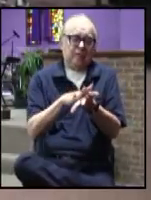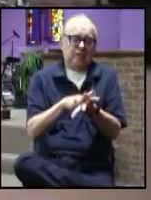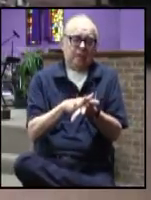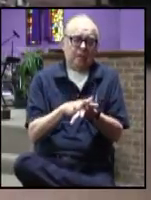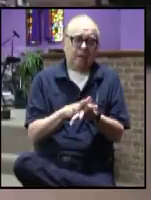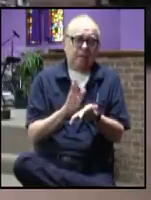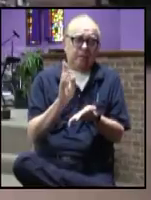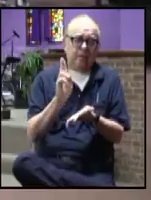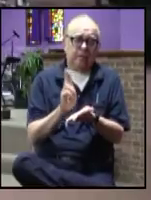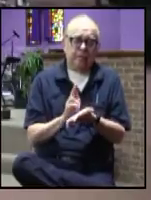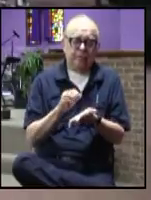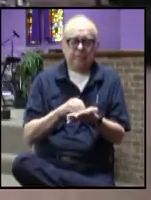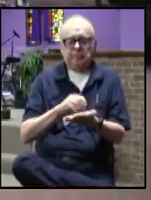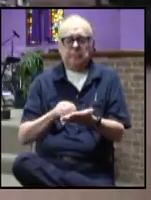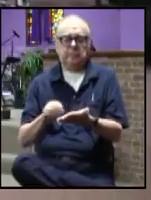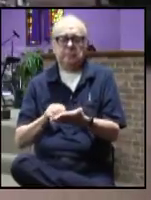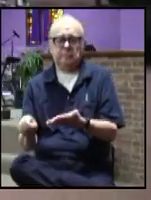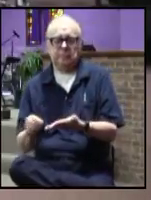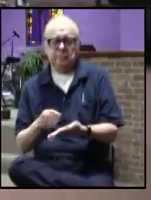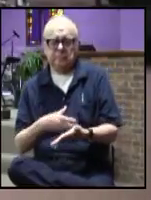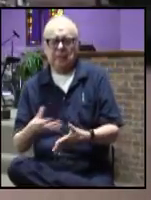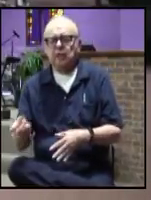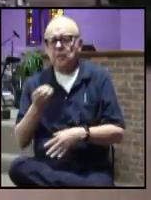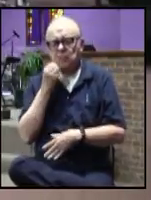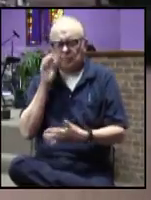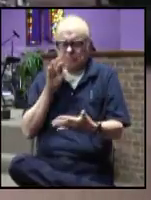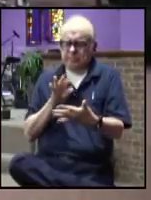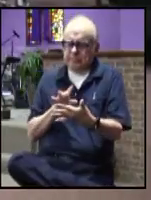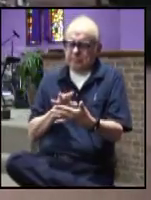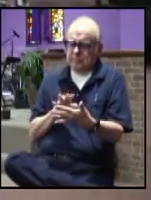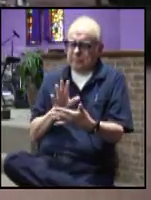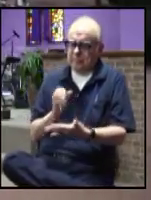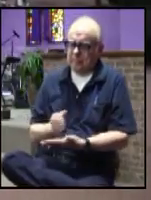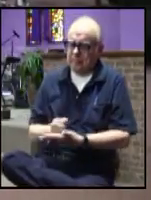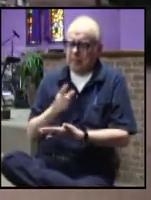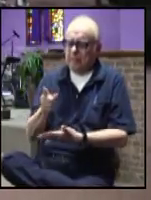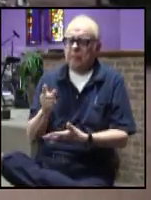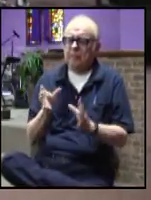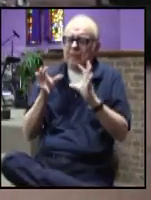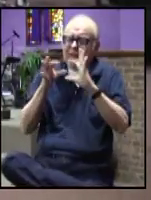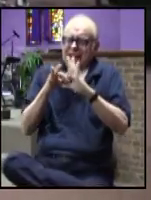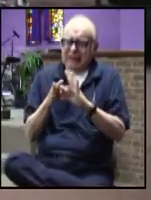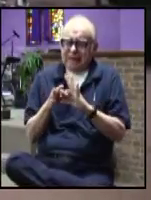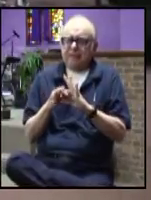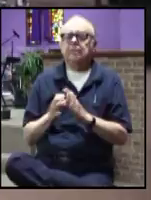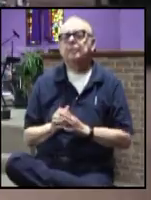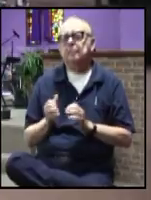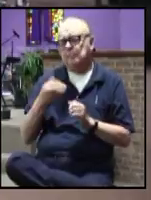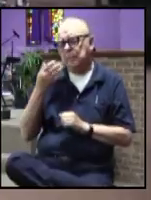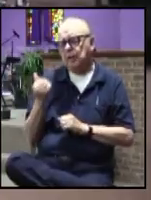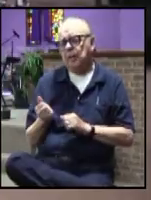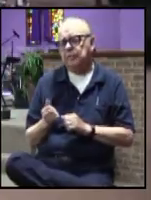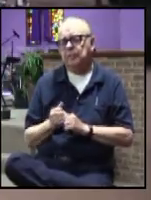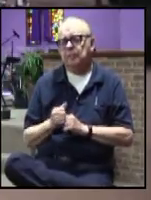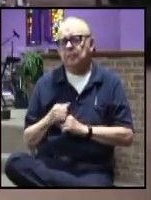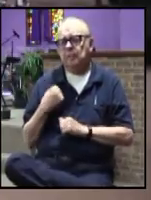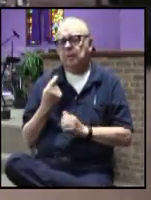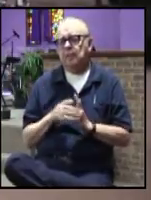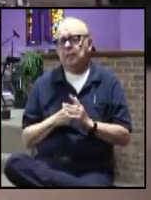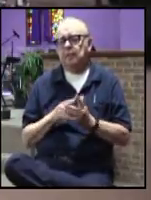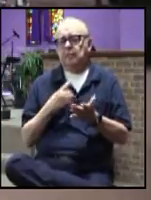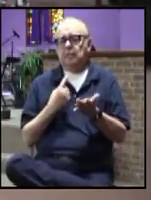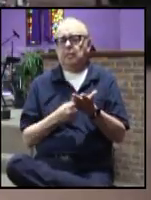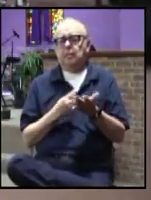could actually fill in, take home, study, and kind of help you relate. Because when we start